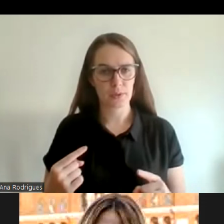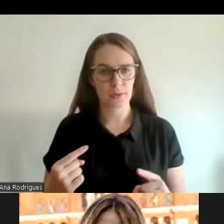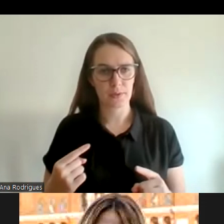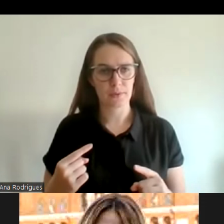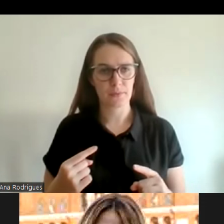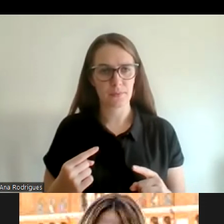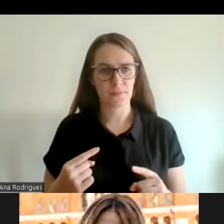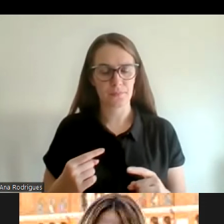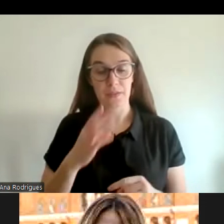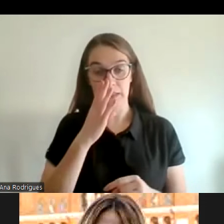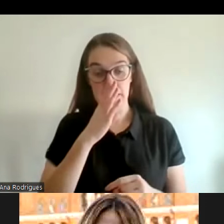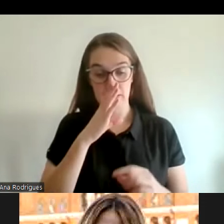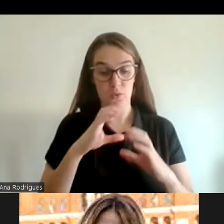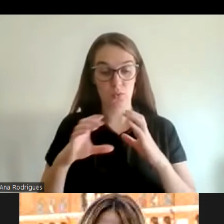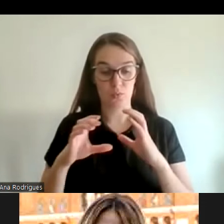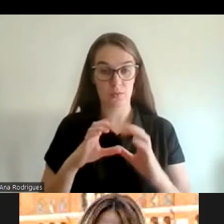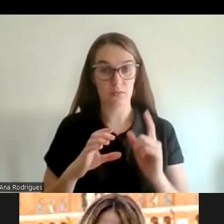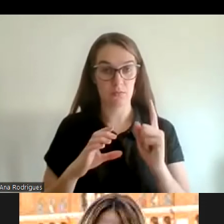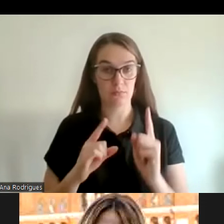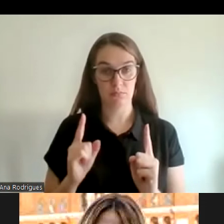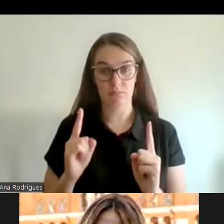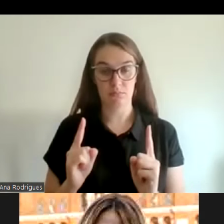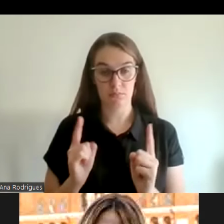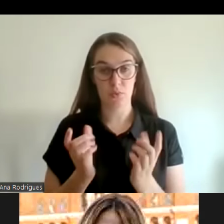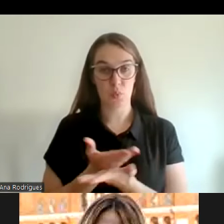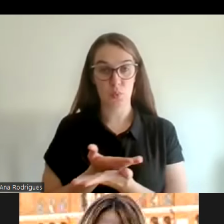parties. If majority